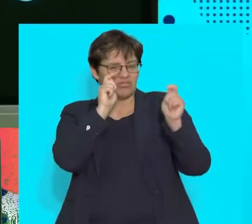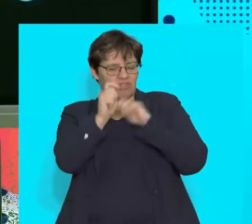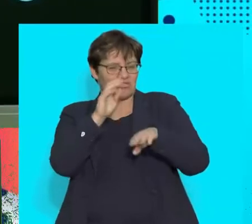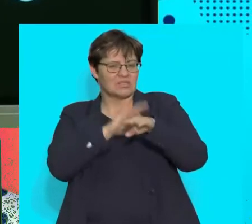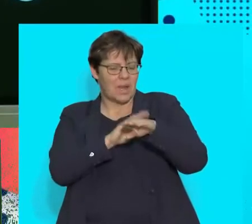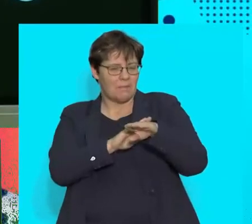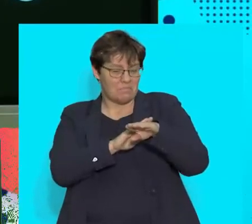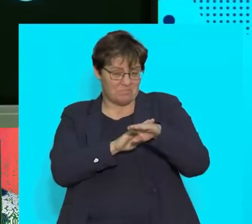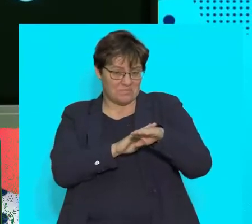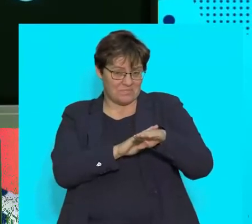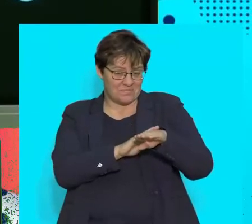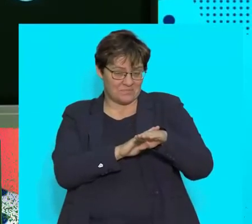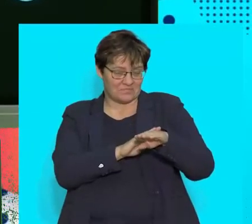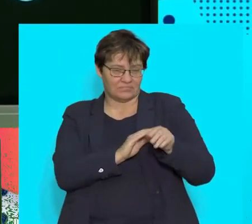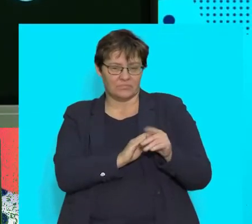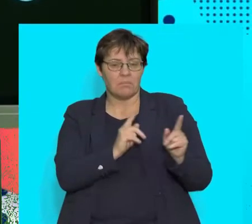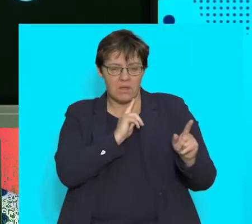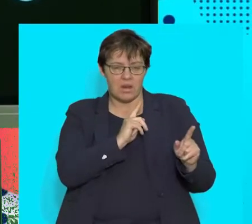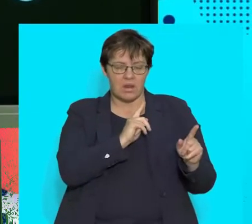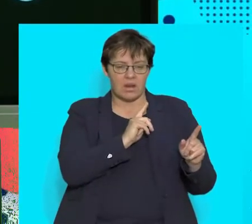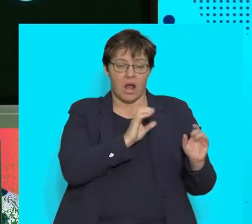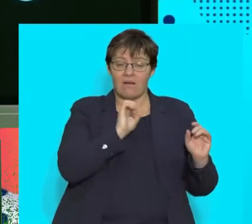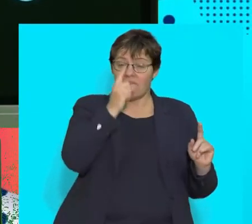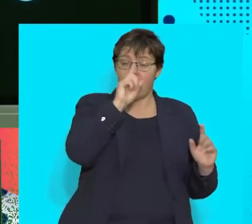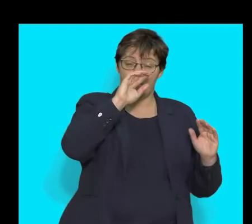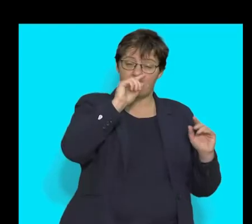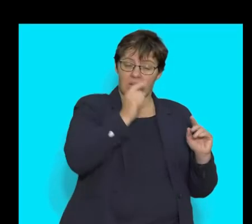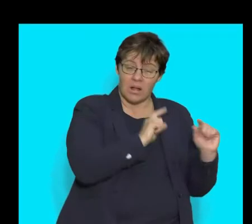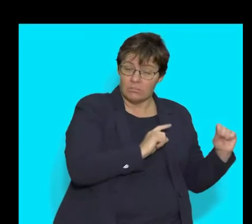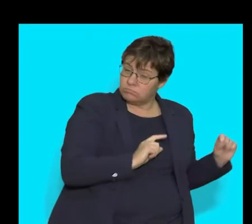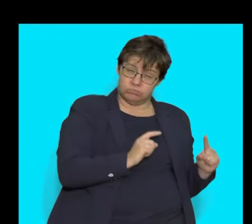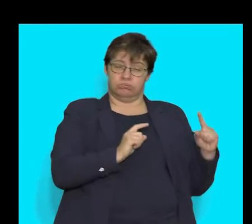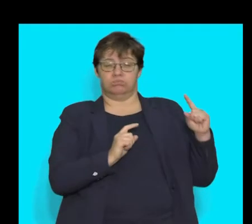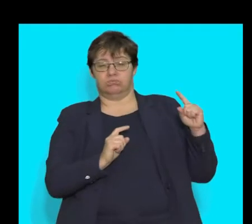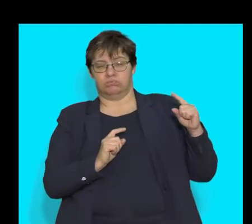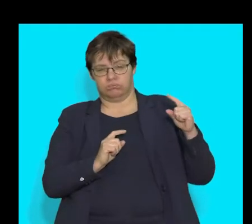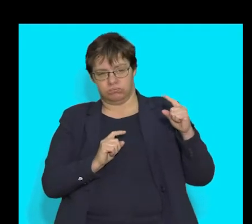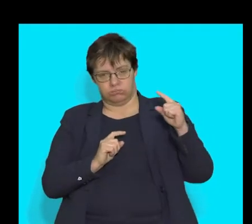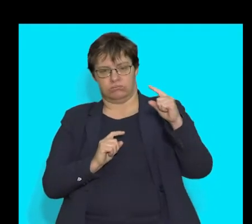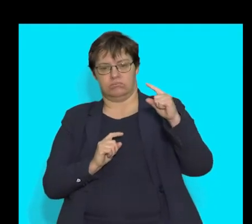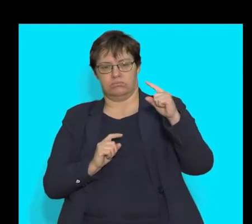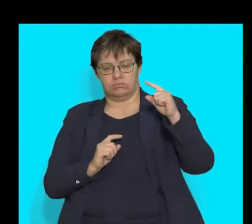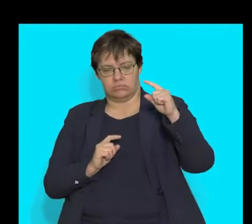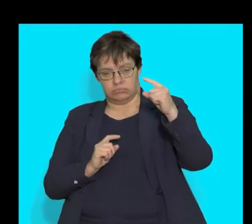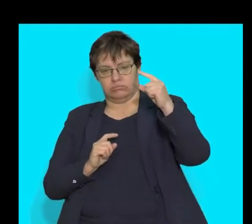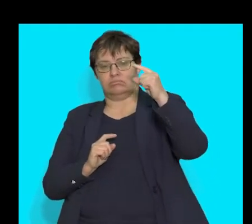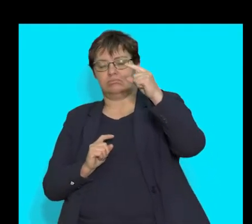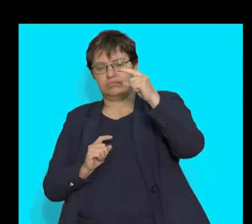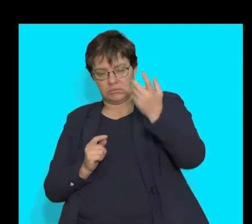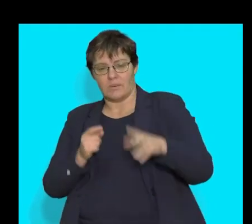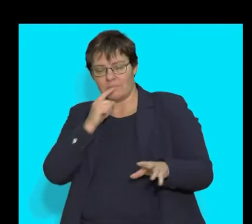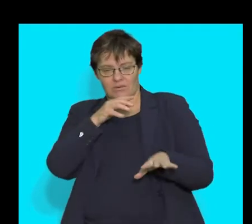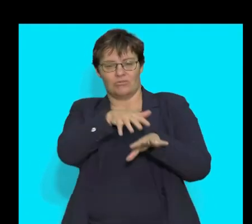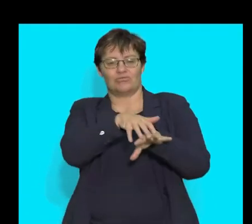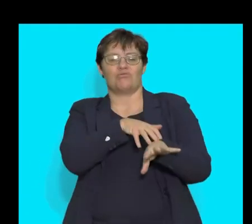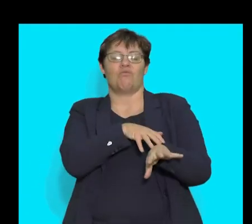time interval? And so if it's going less and less, what does that mean? It tells us that by looking at this, it is slowing